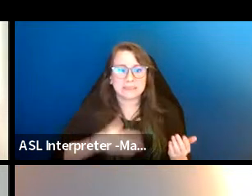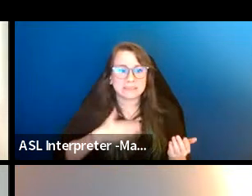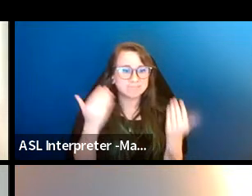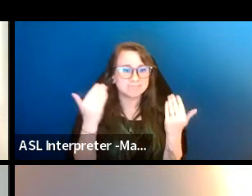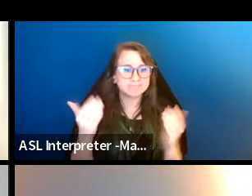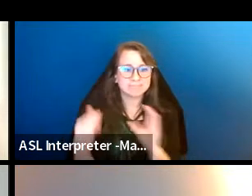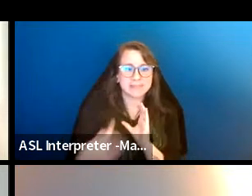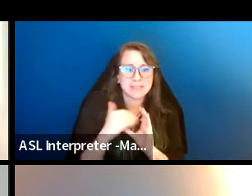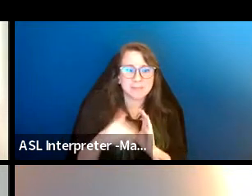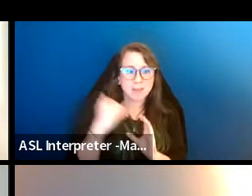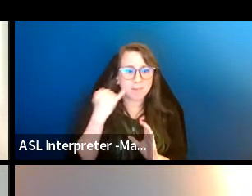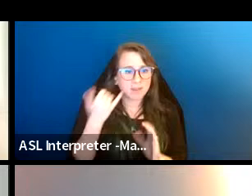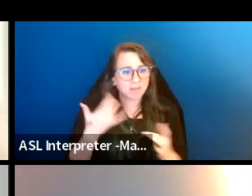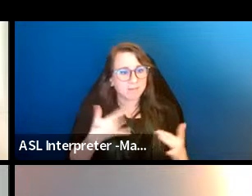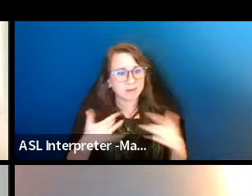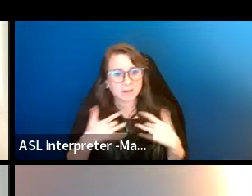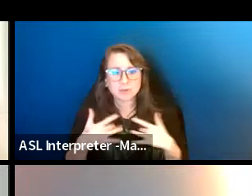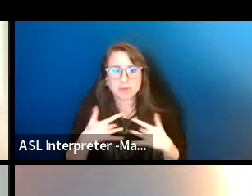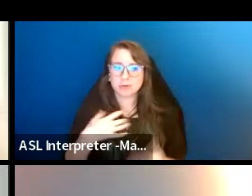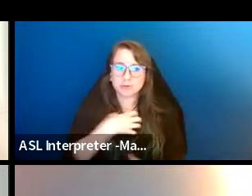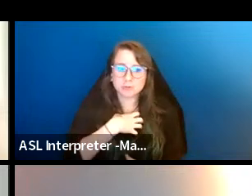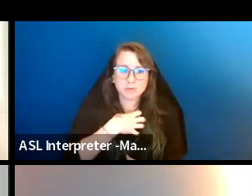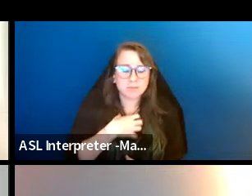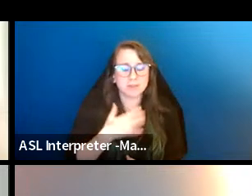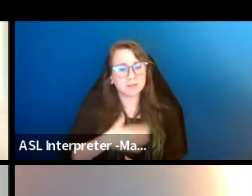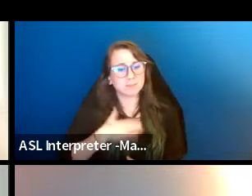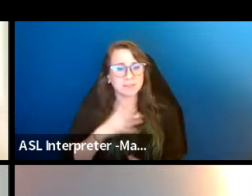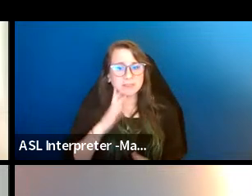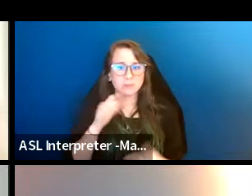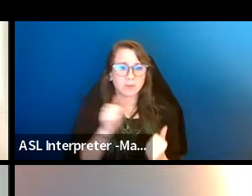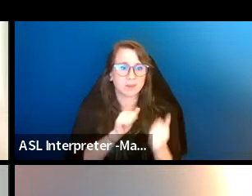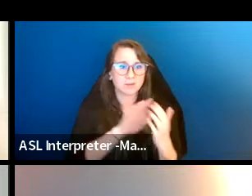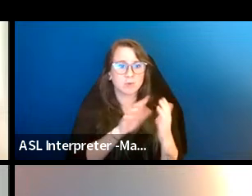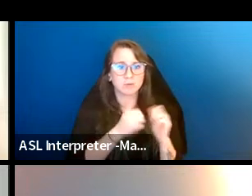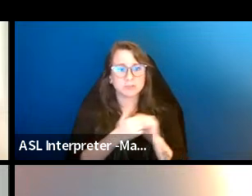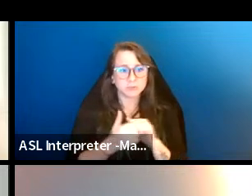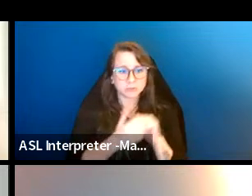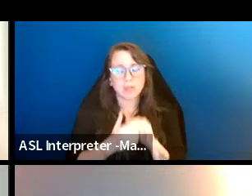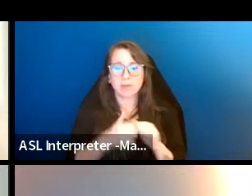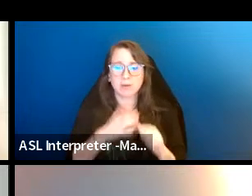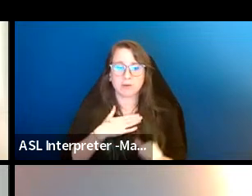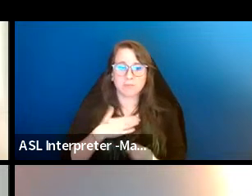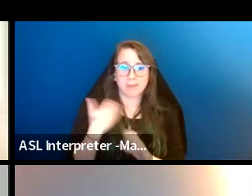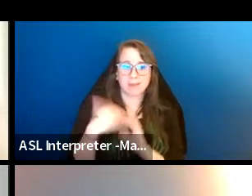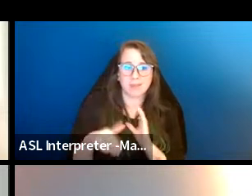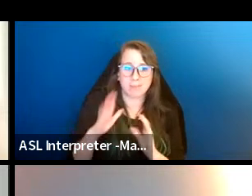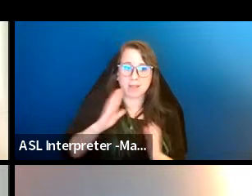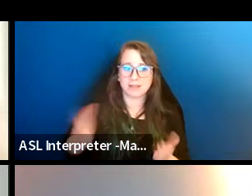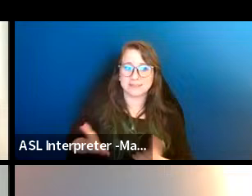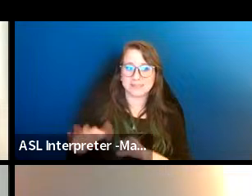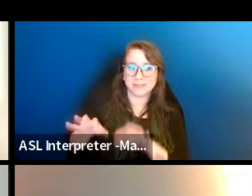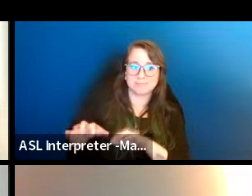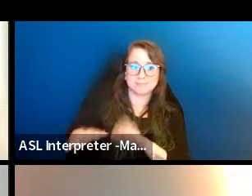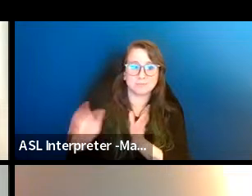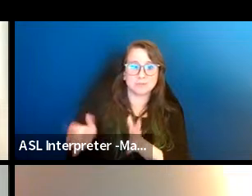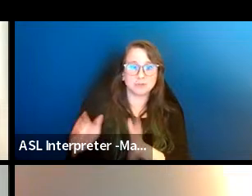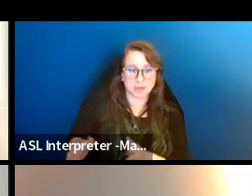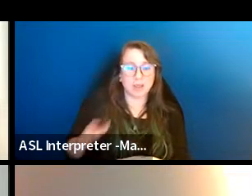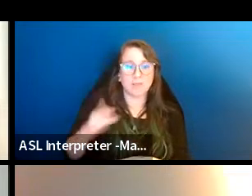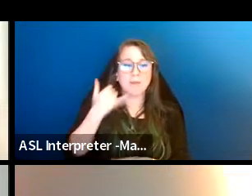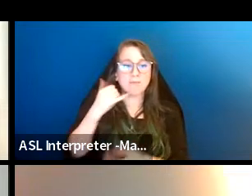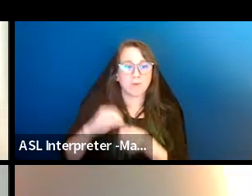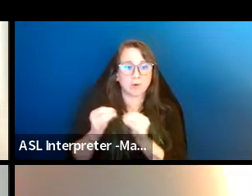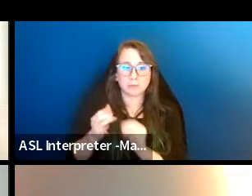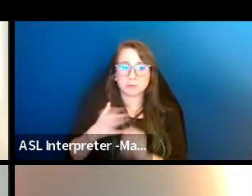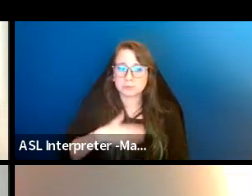issues. I believe together we can kind of tackle some of these things that we have going on. My email, it'll be here in the chat, and my phone number as well.